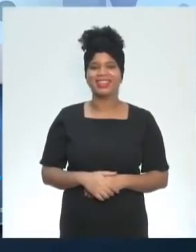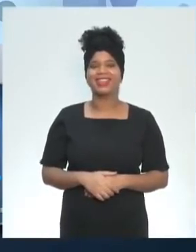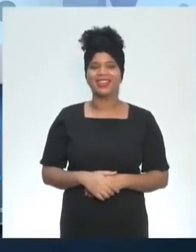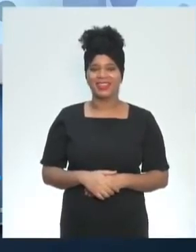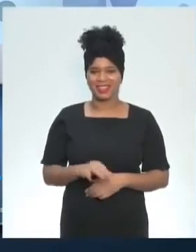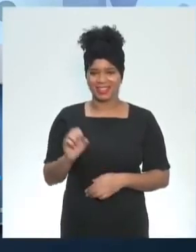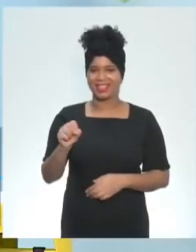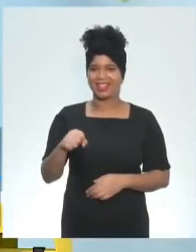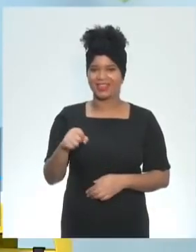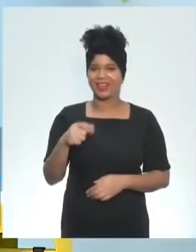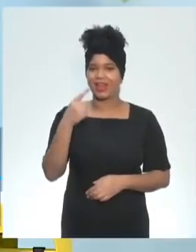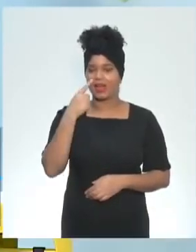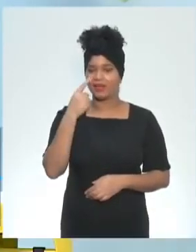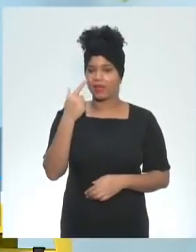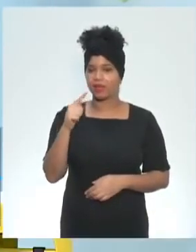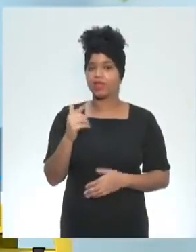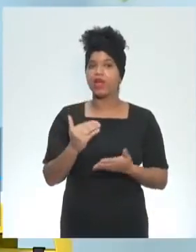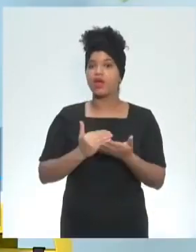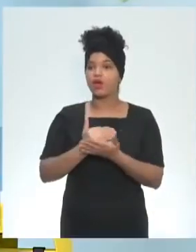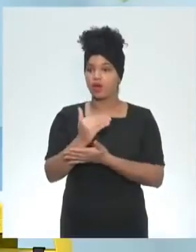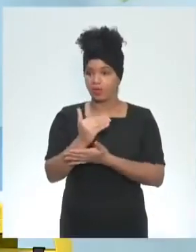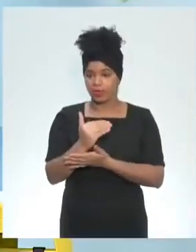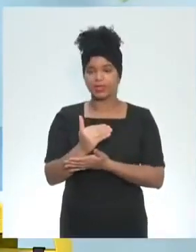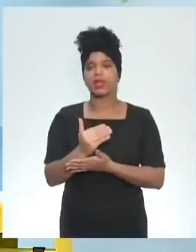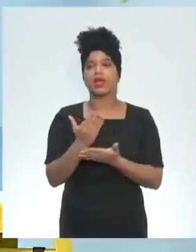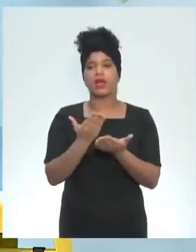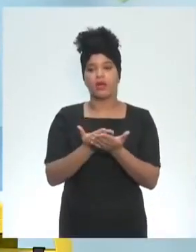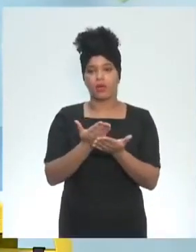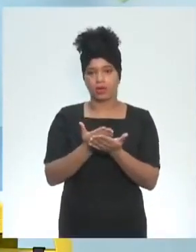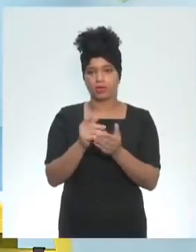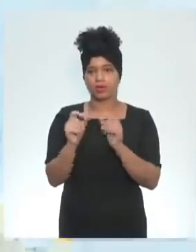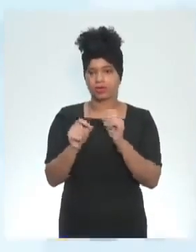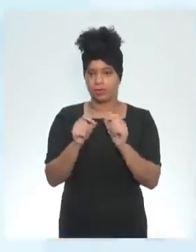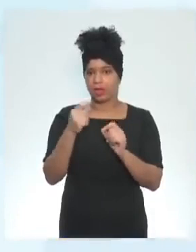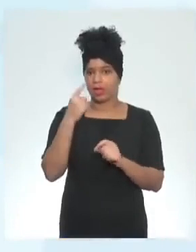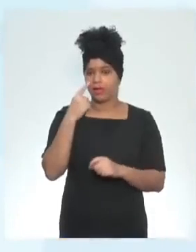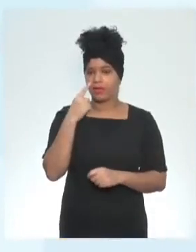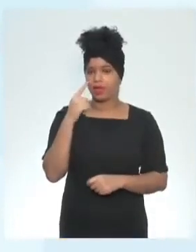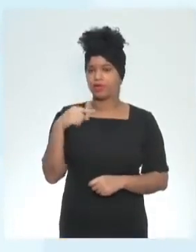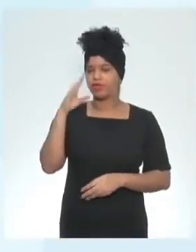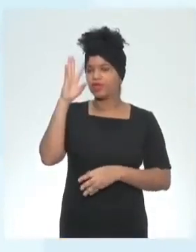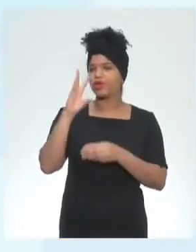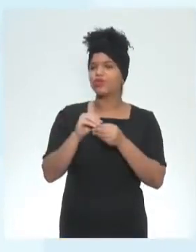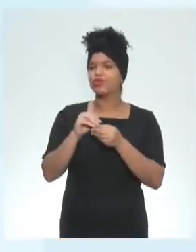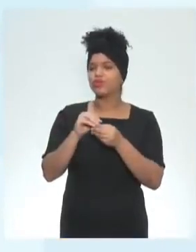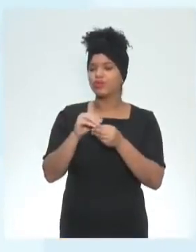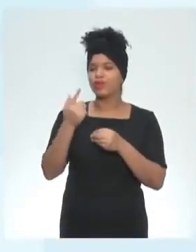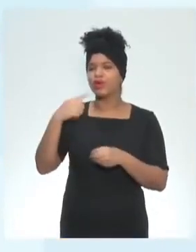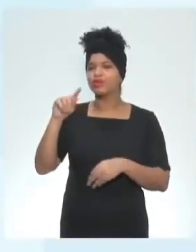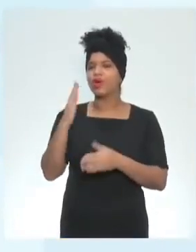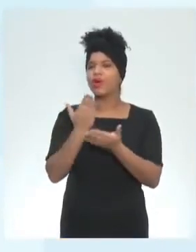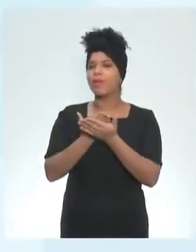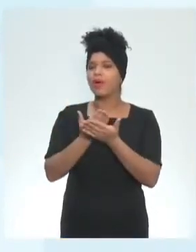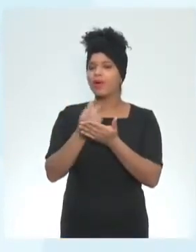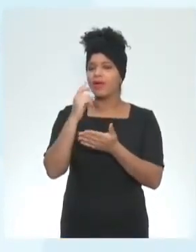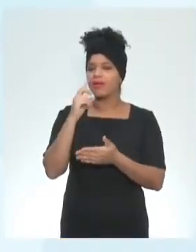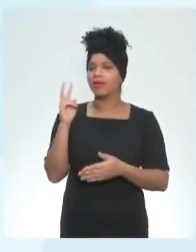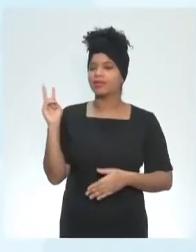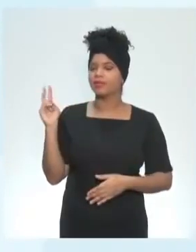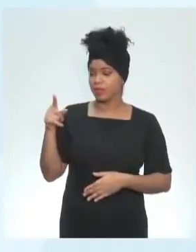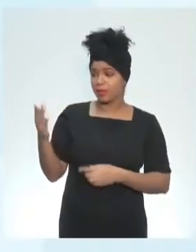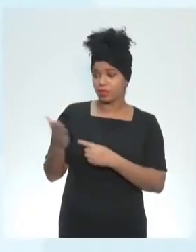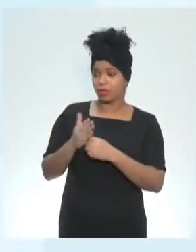is really nice and Sweet Child Class Let's talk about How his Ok vamos ver aquilo que a gente viu aí na na última aula sofrer